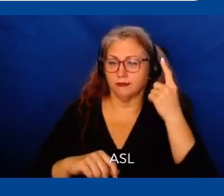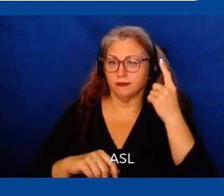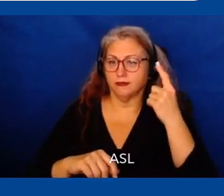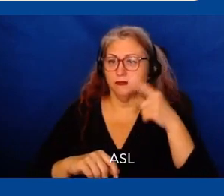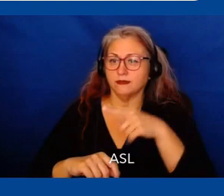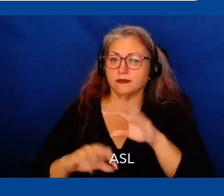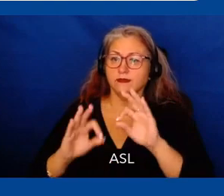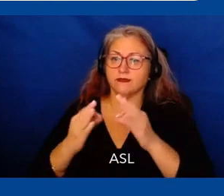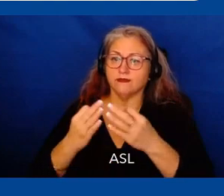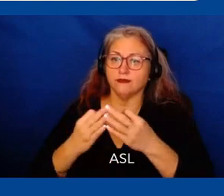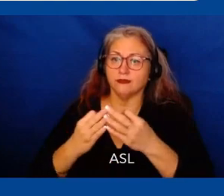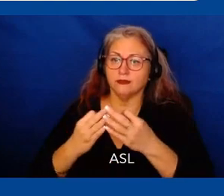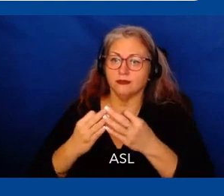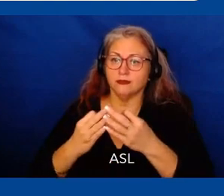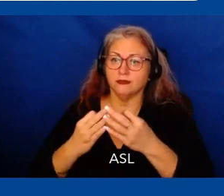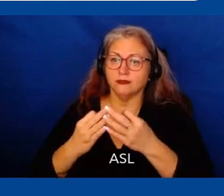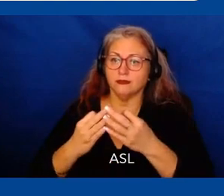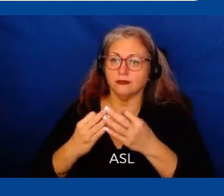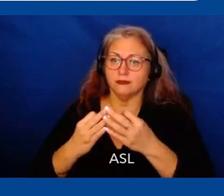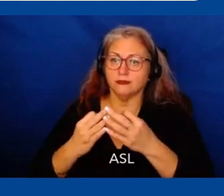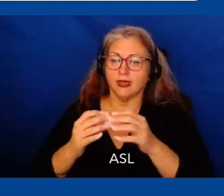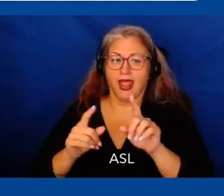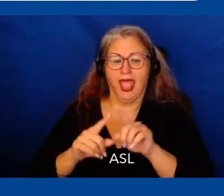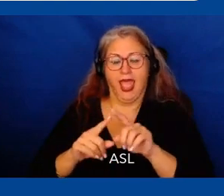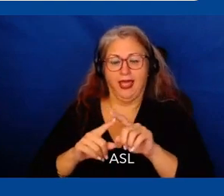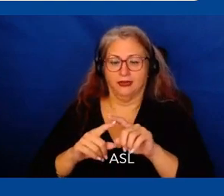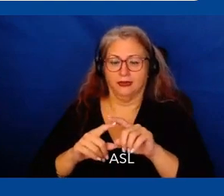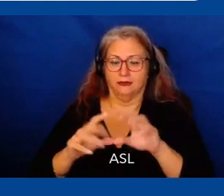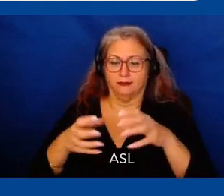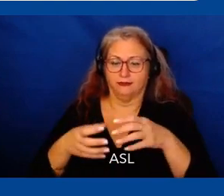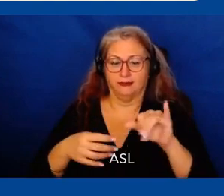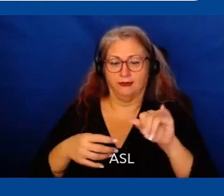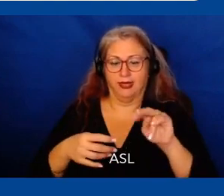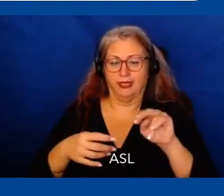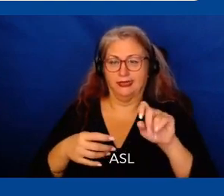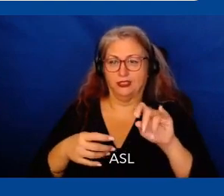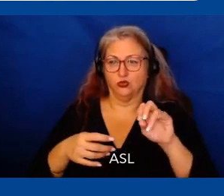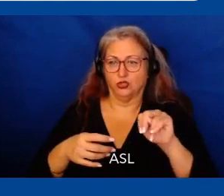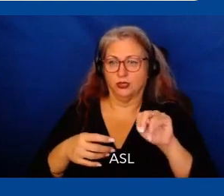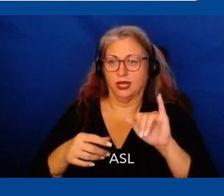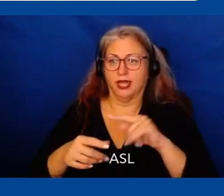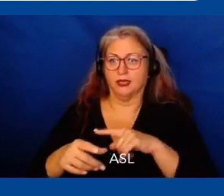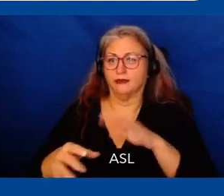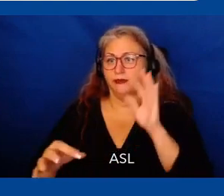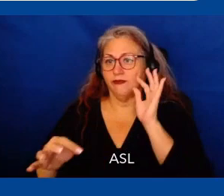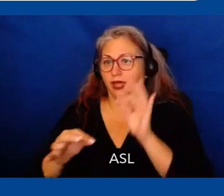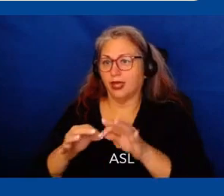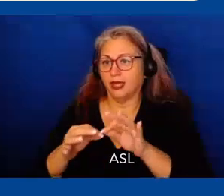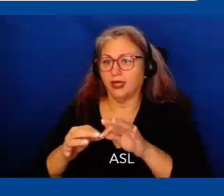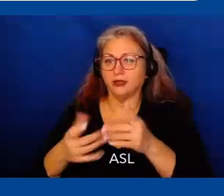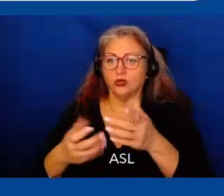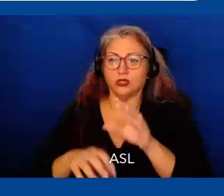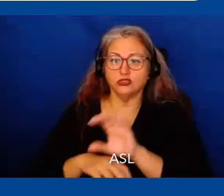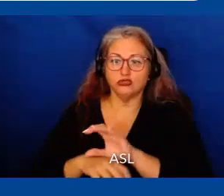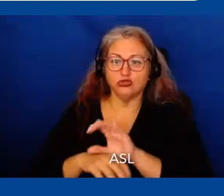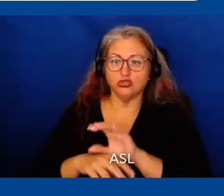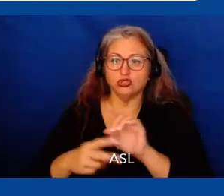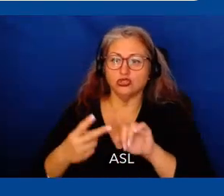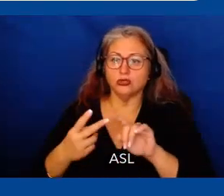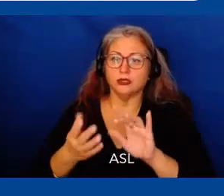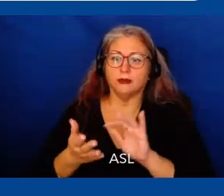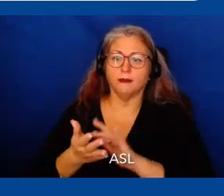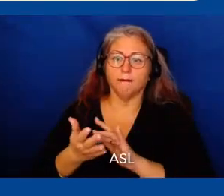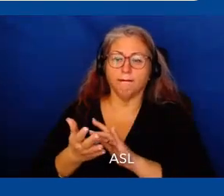as an institution, like the state, like church, like